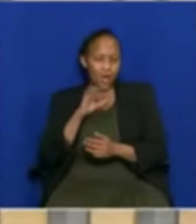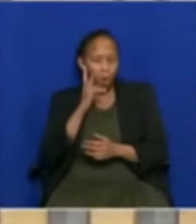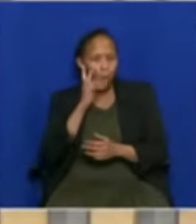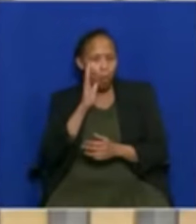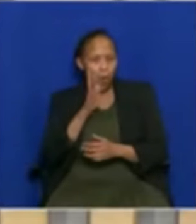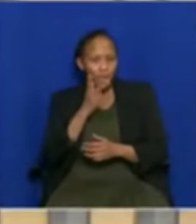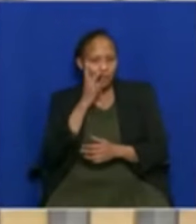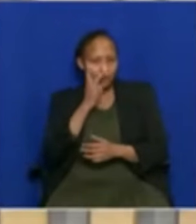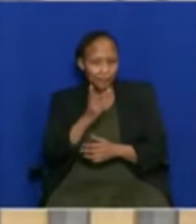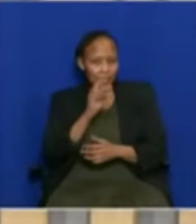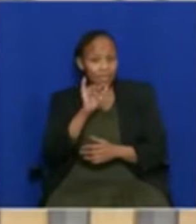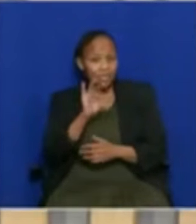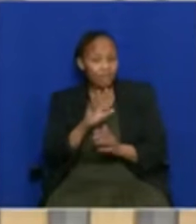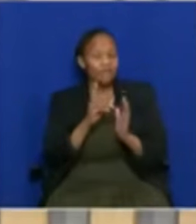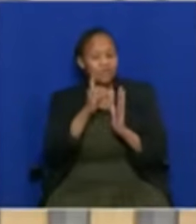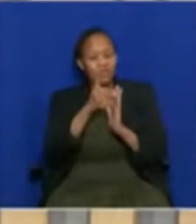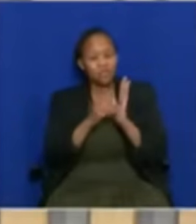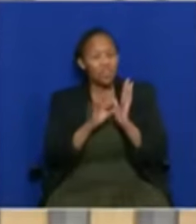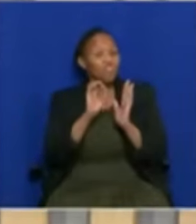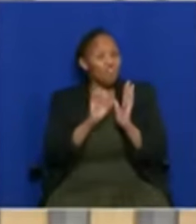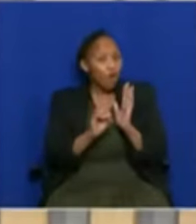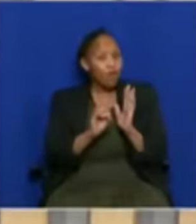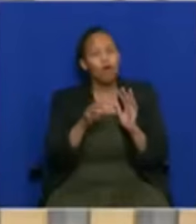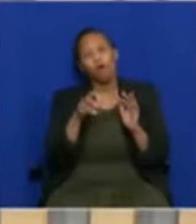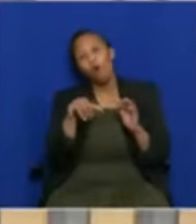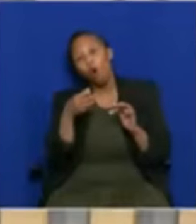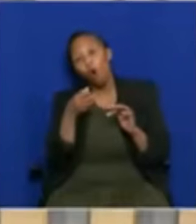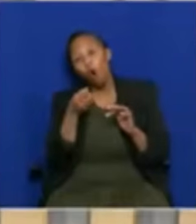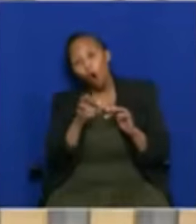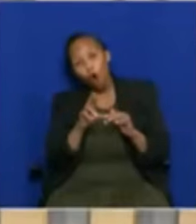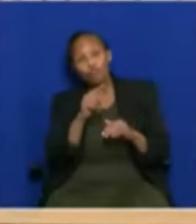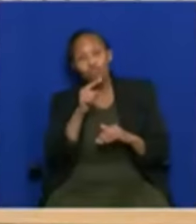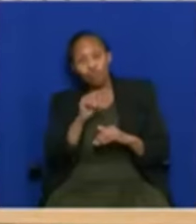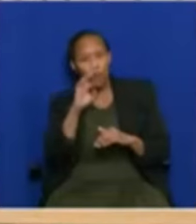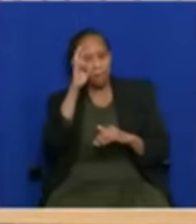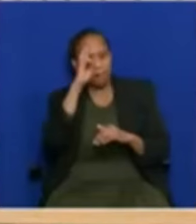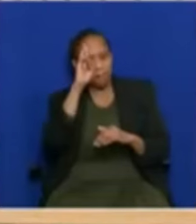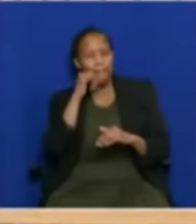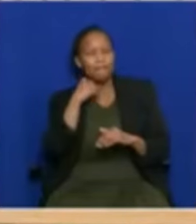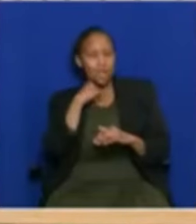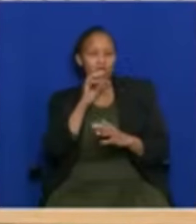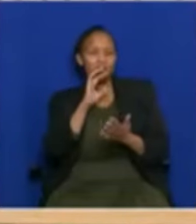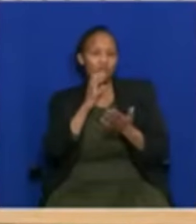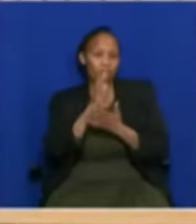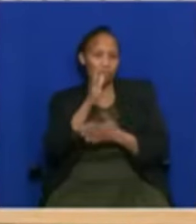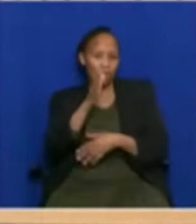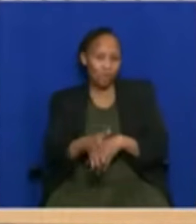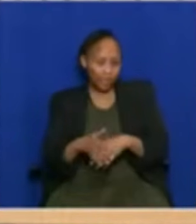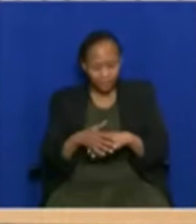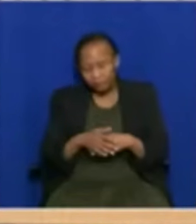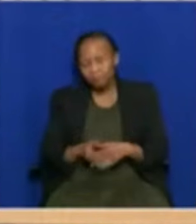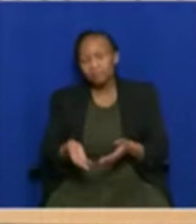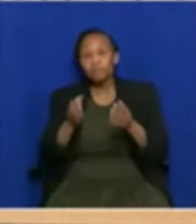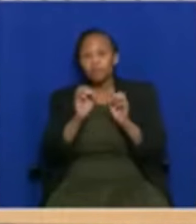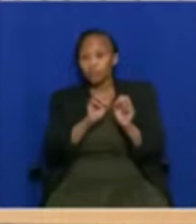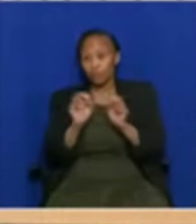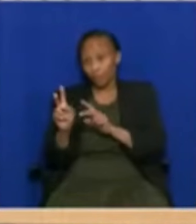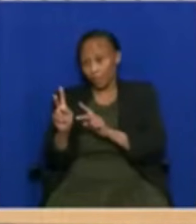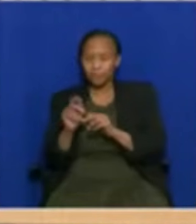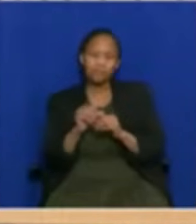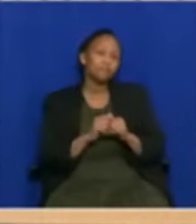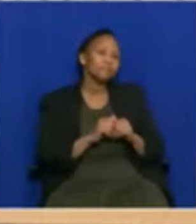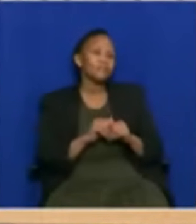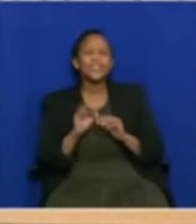respond accordingly. Okay. Just then to remind ourselves, if you look at section